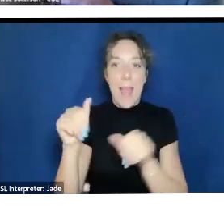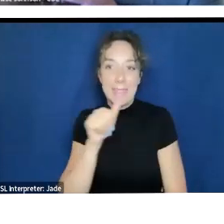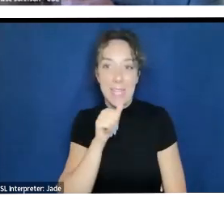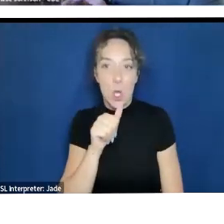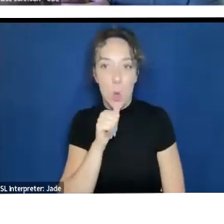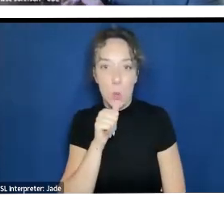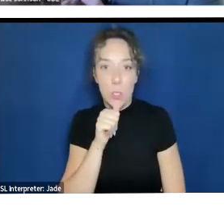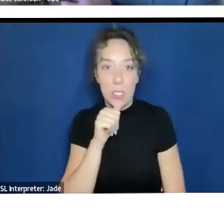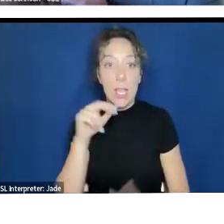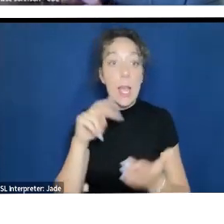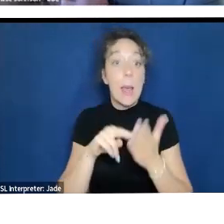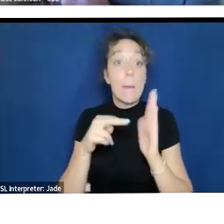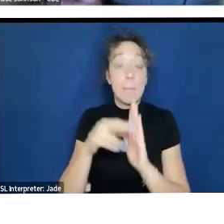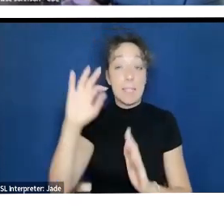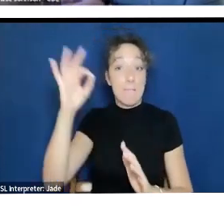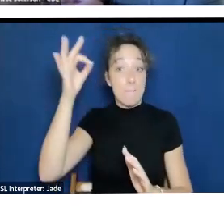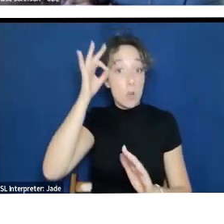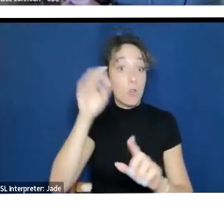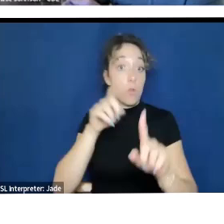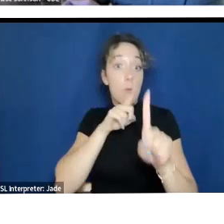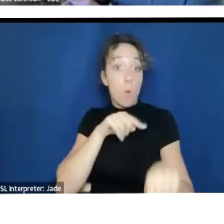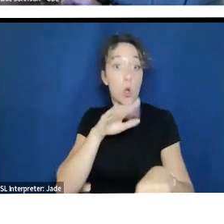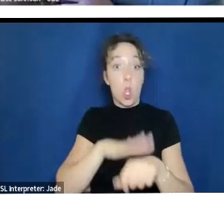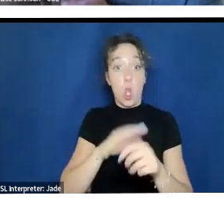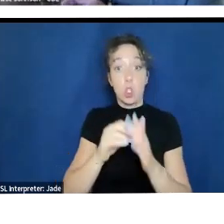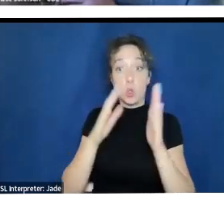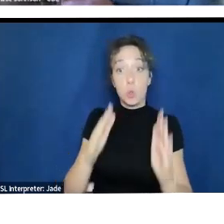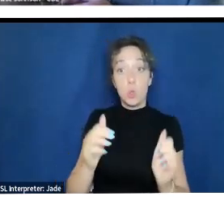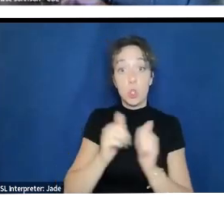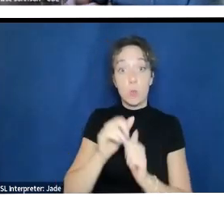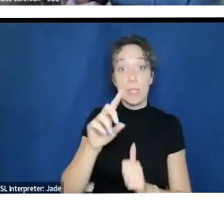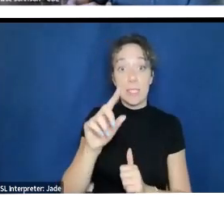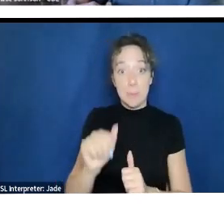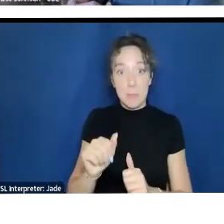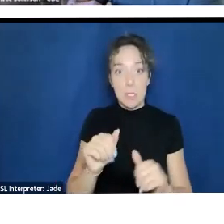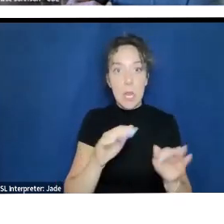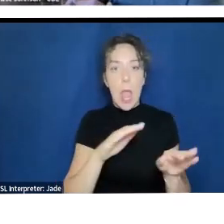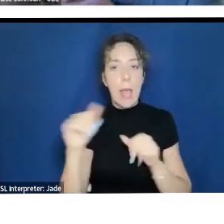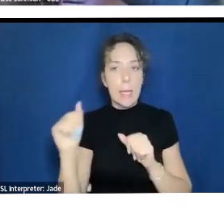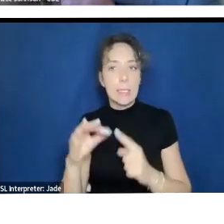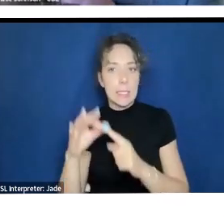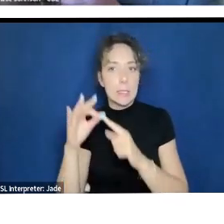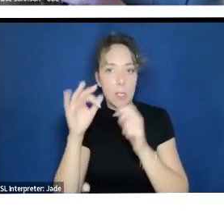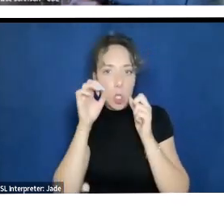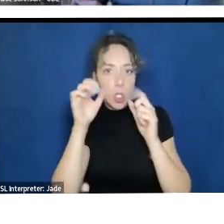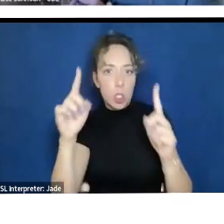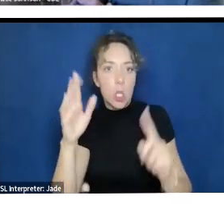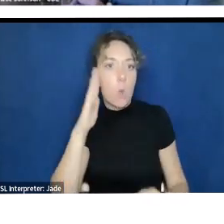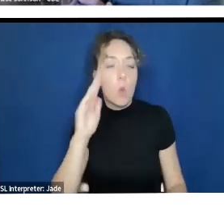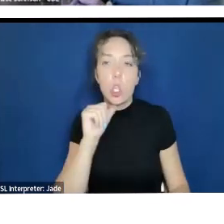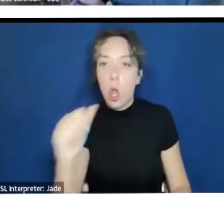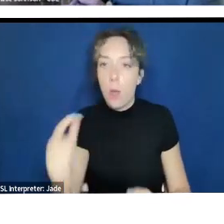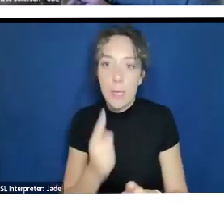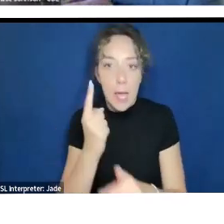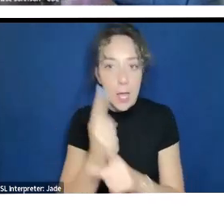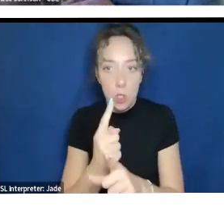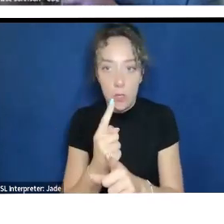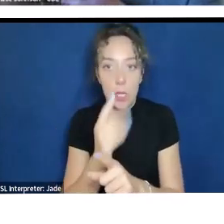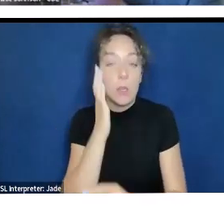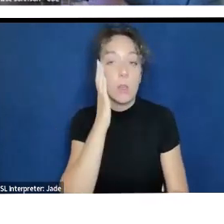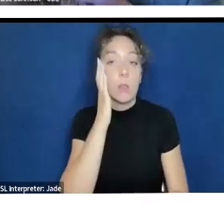Thus, federal reporting on students with disabilities exiting special education will not be accurate.